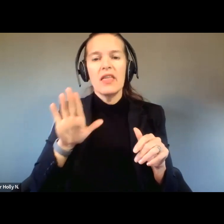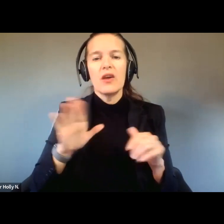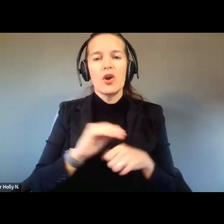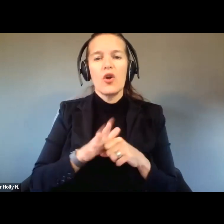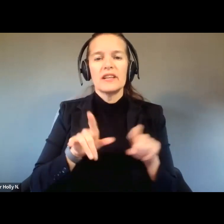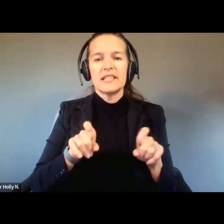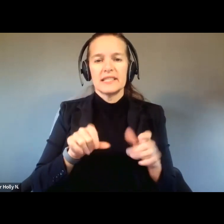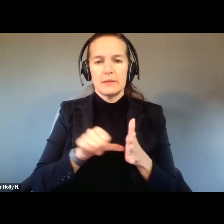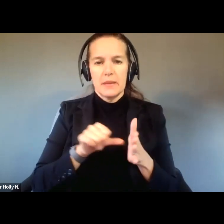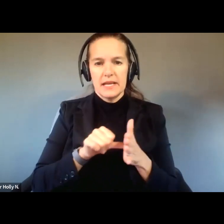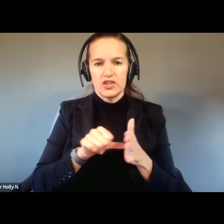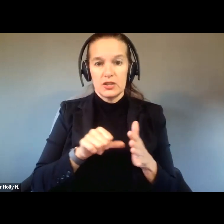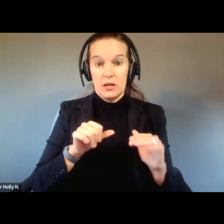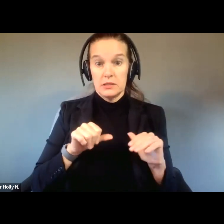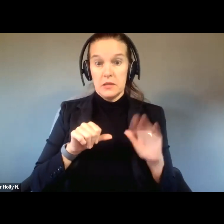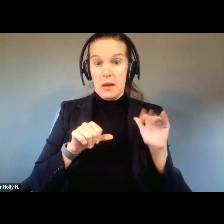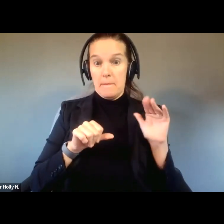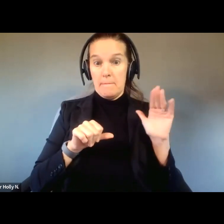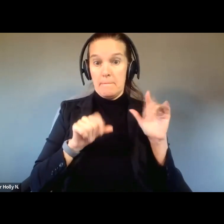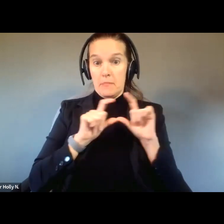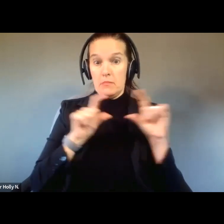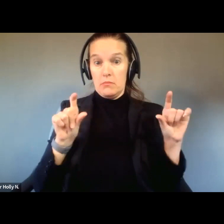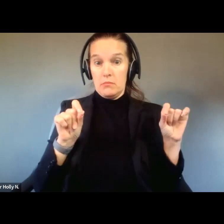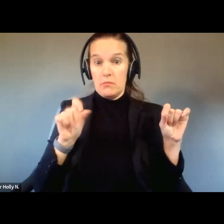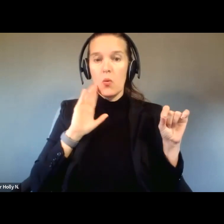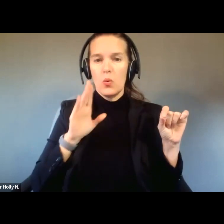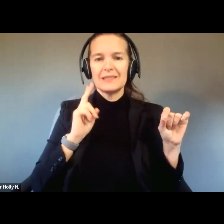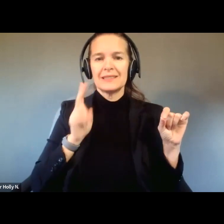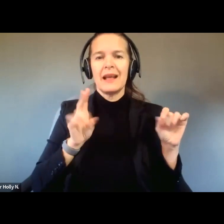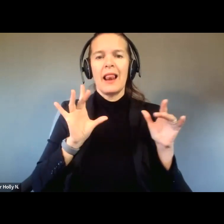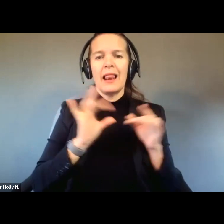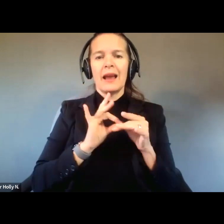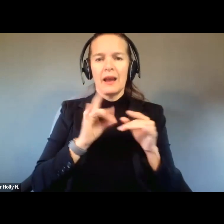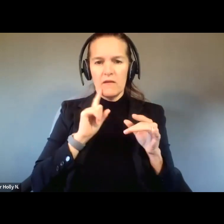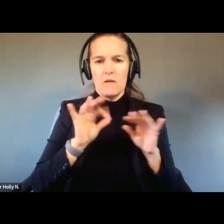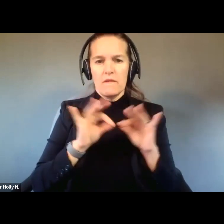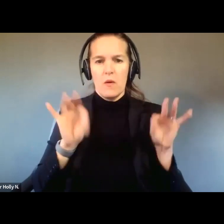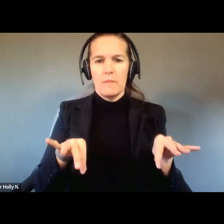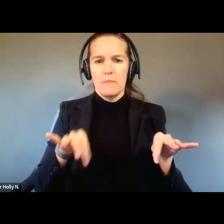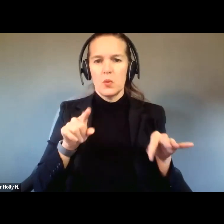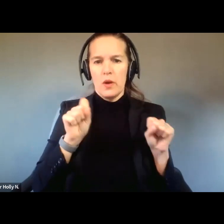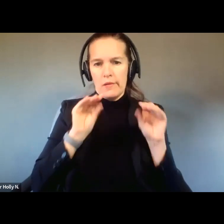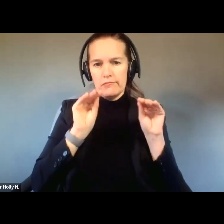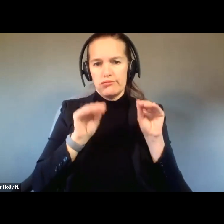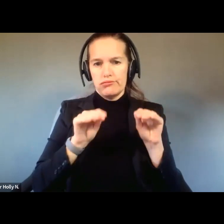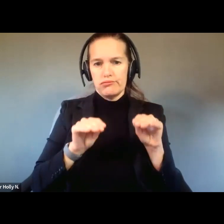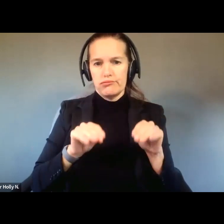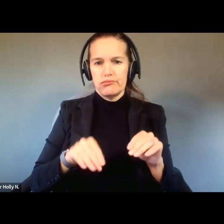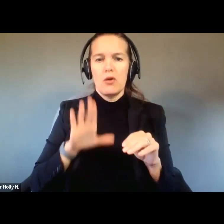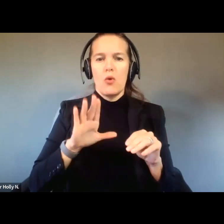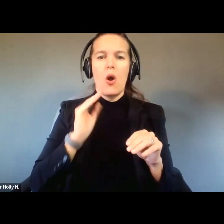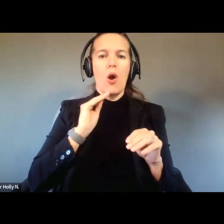At the top of that page, you will find a link to a form for self-reporting your at-home antigen